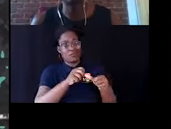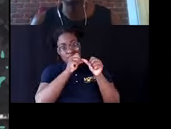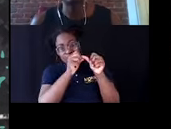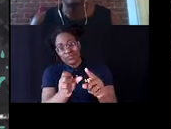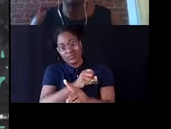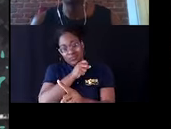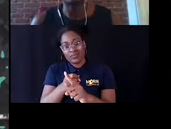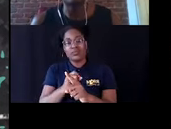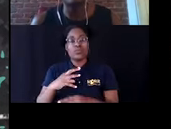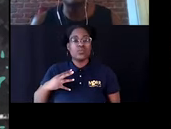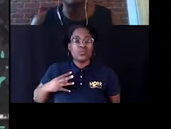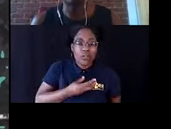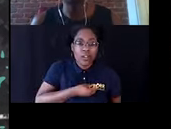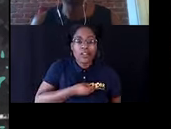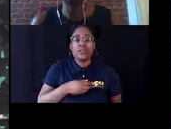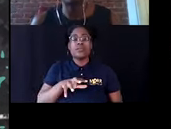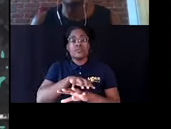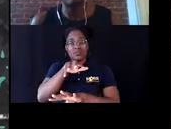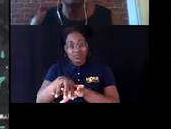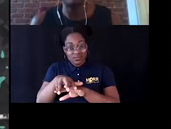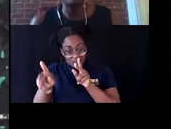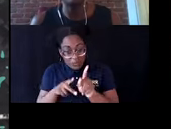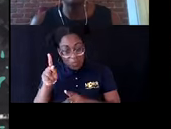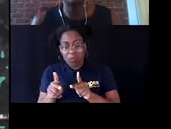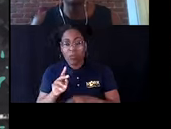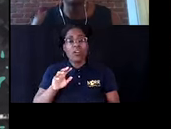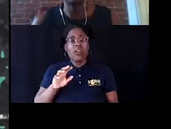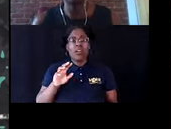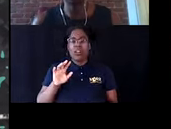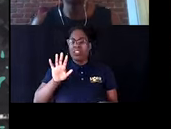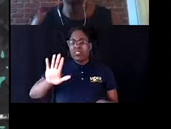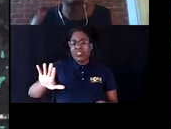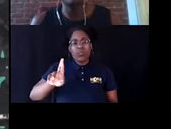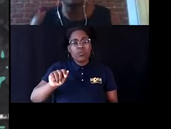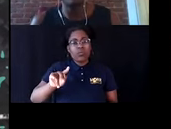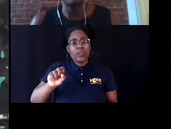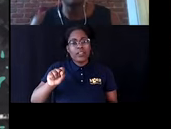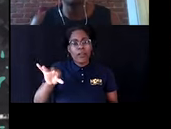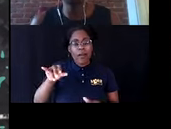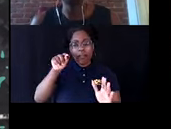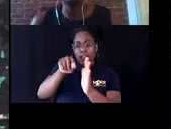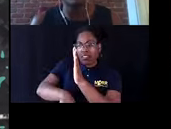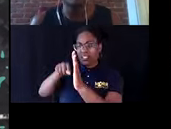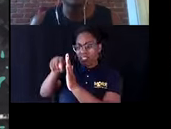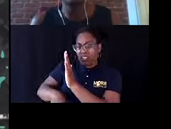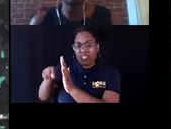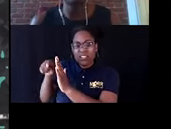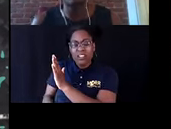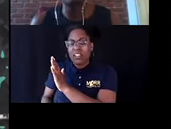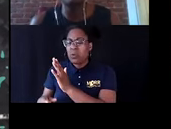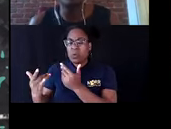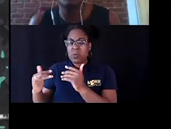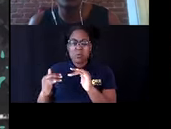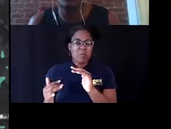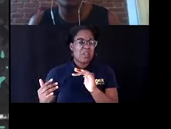continues to have the highest murder rates in places that are, in countries that are close to the what we